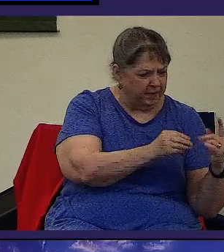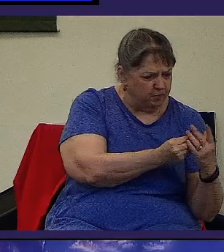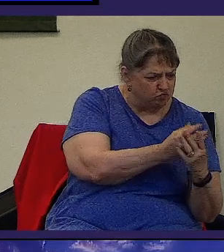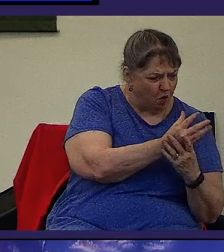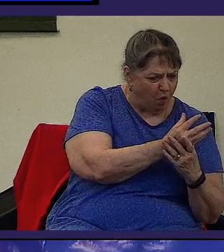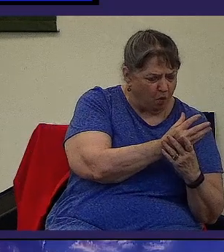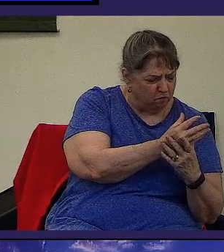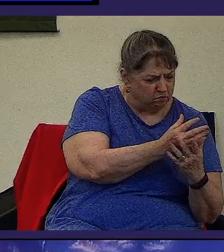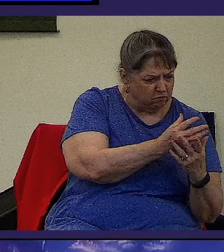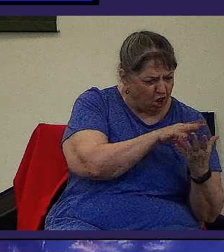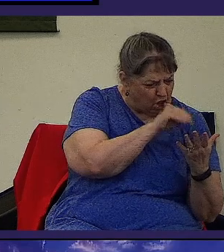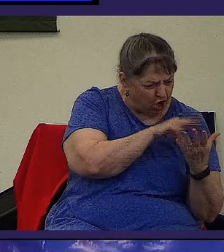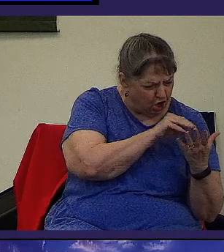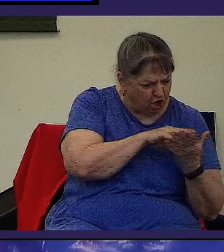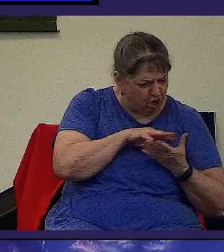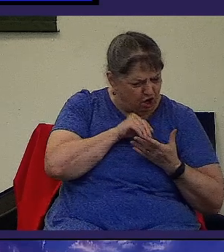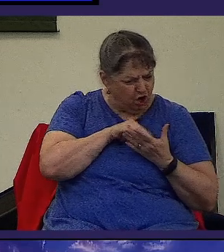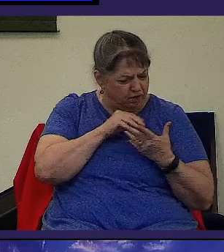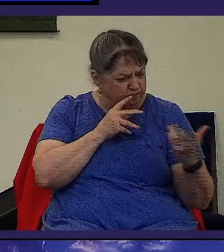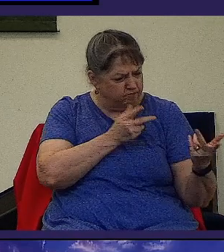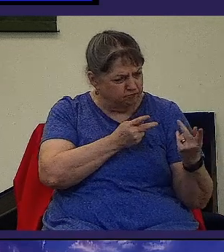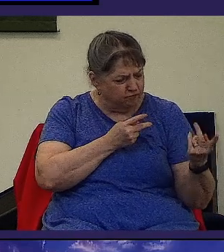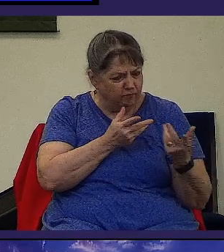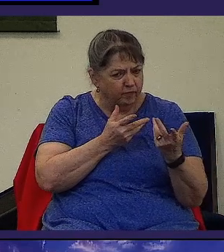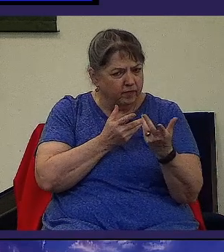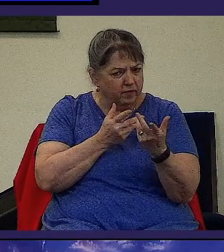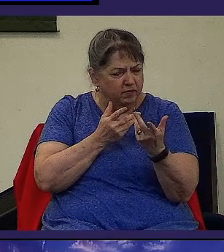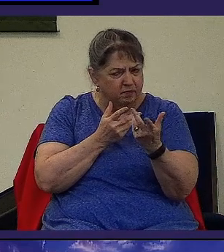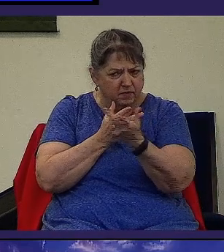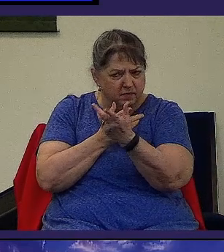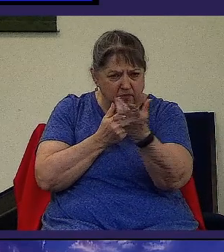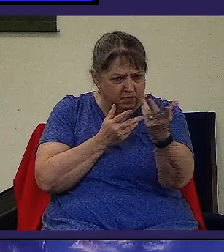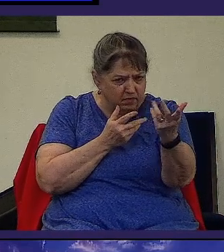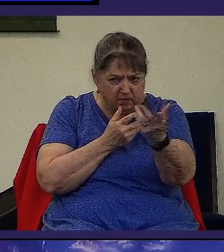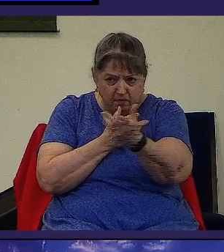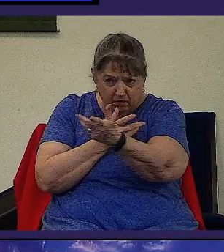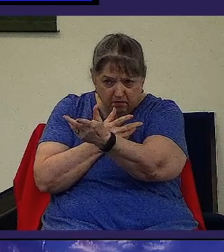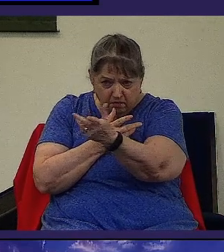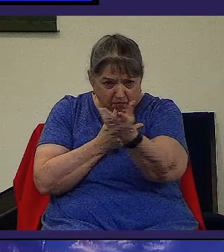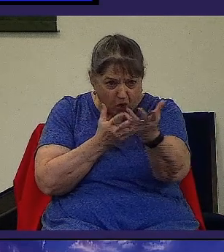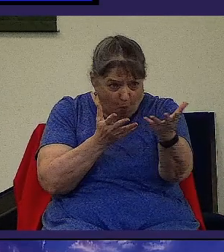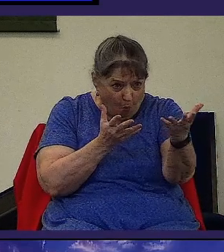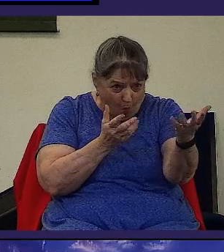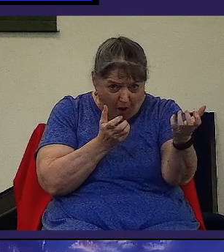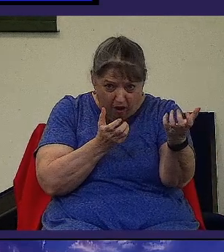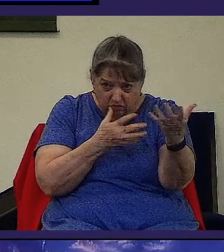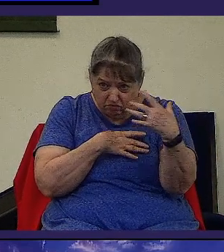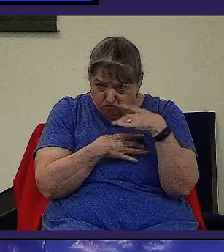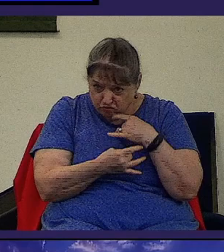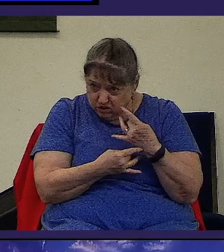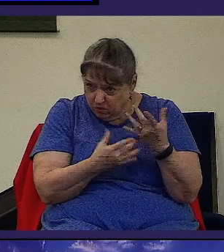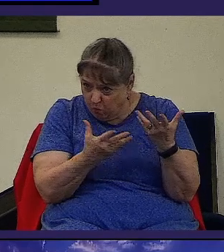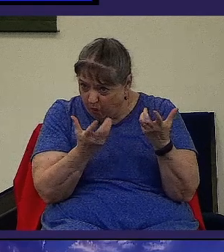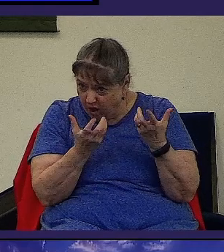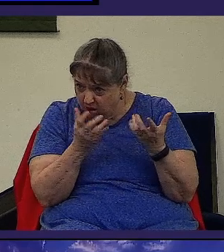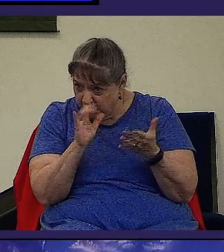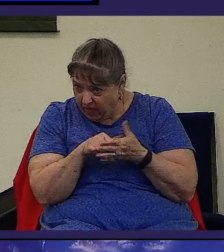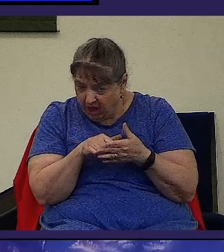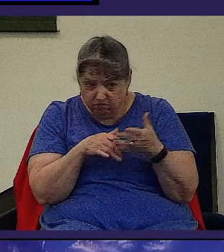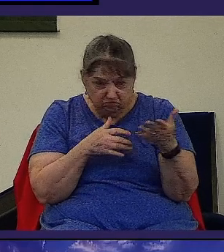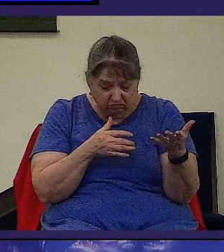answering and then together you both learn with one another it's an awesome tool thought and